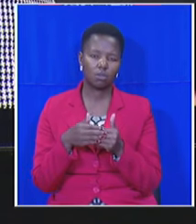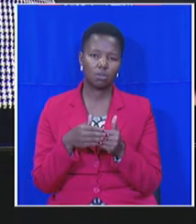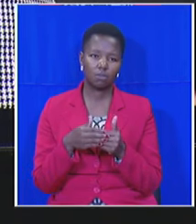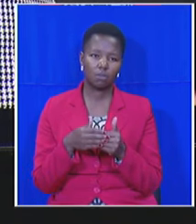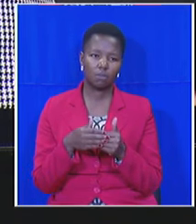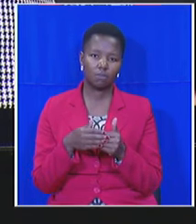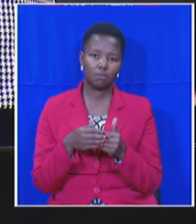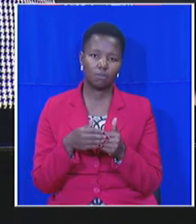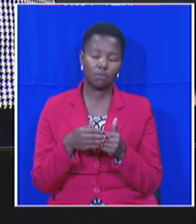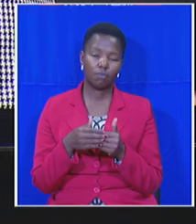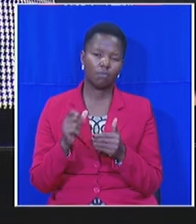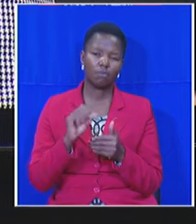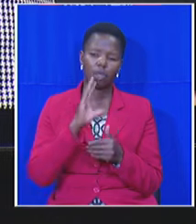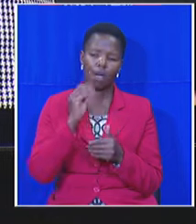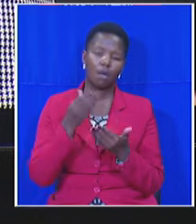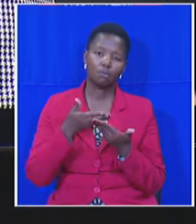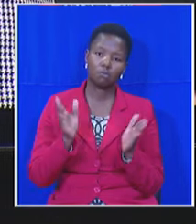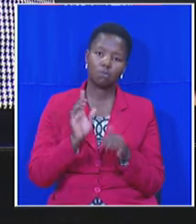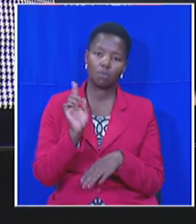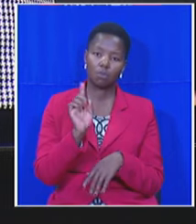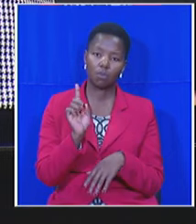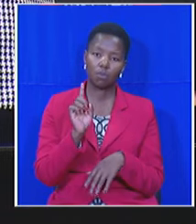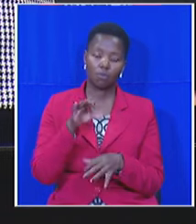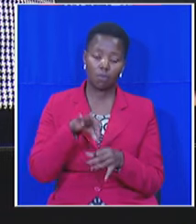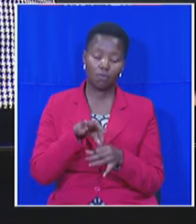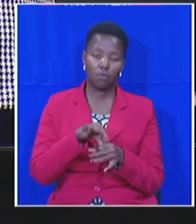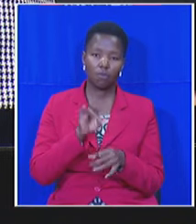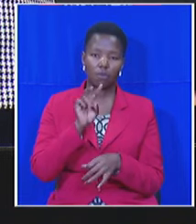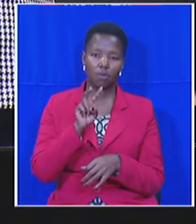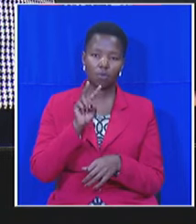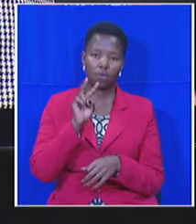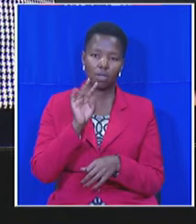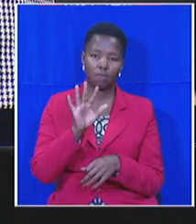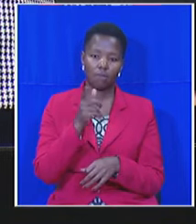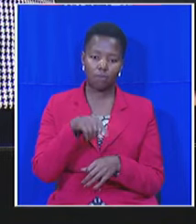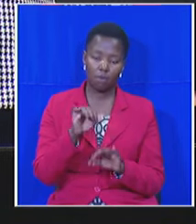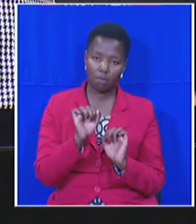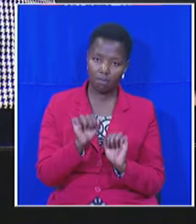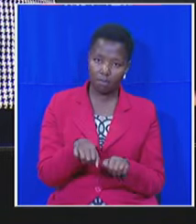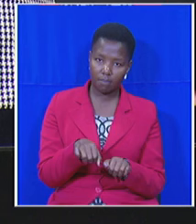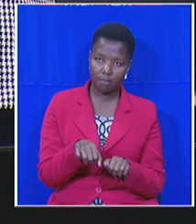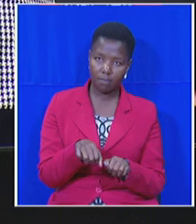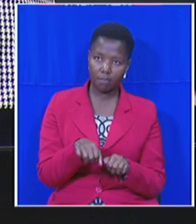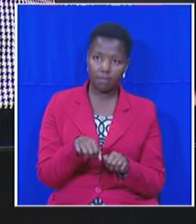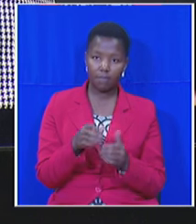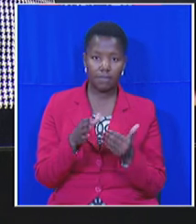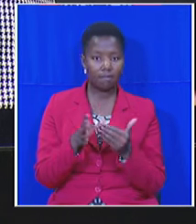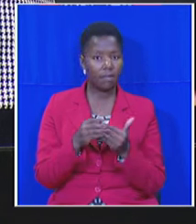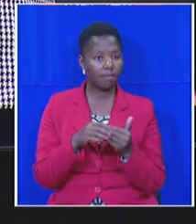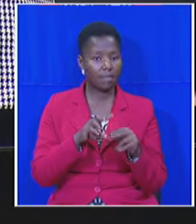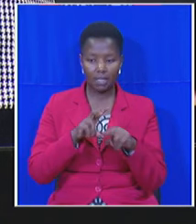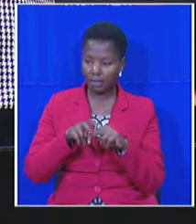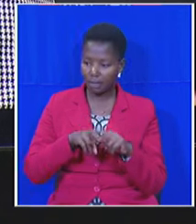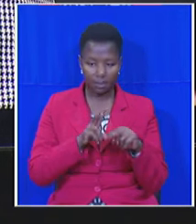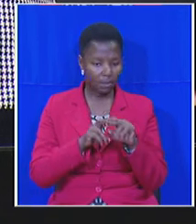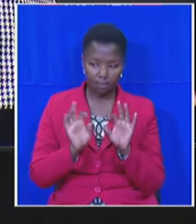The question before the House is that vote 25 be agreed to. Are all members in their